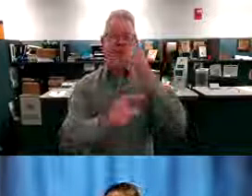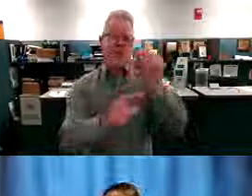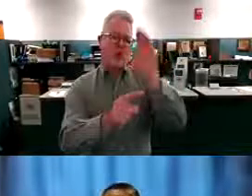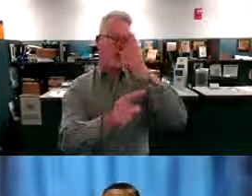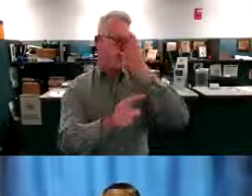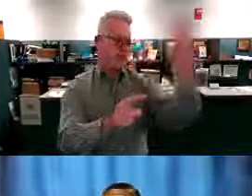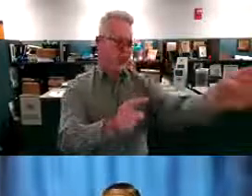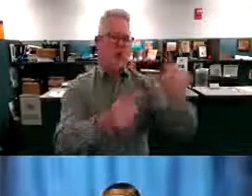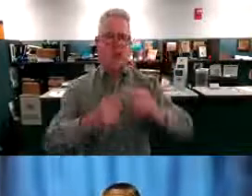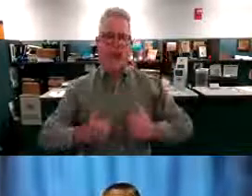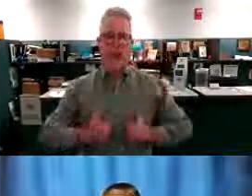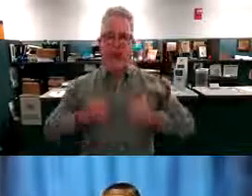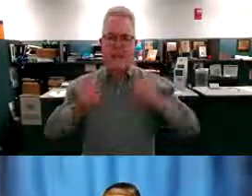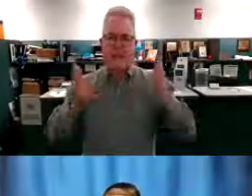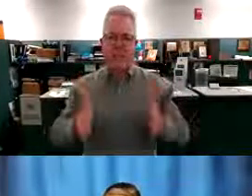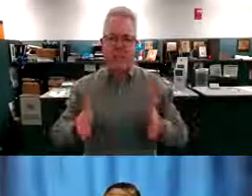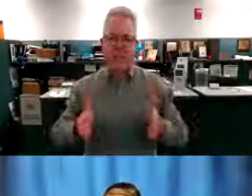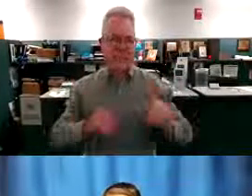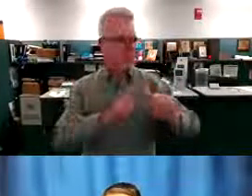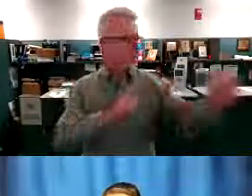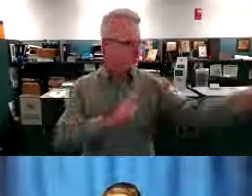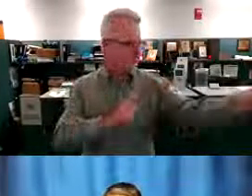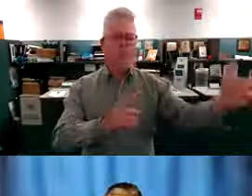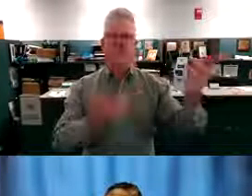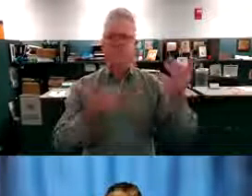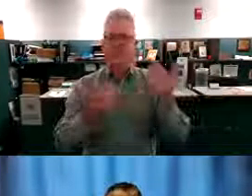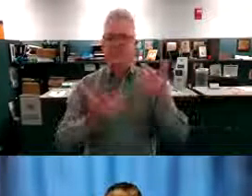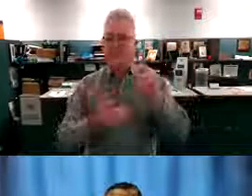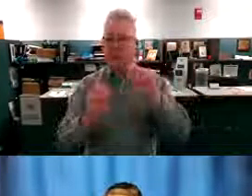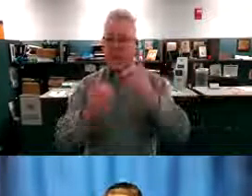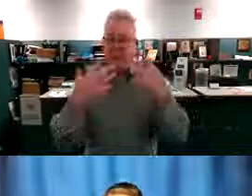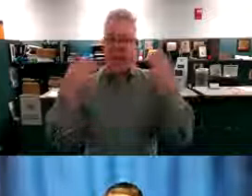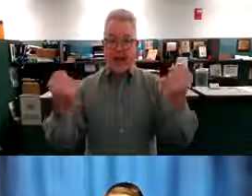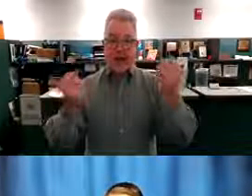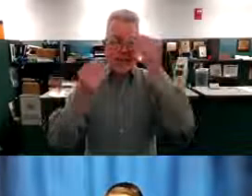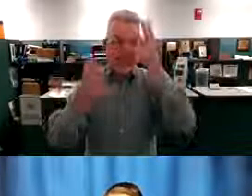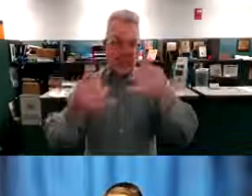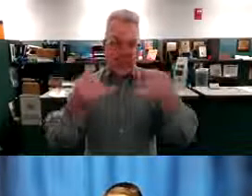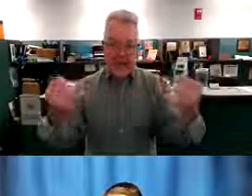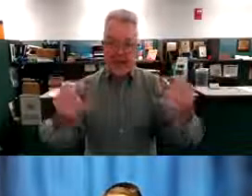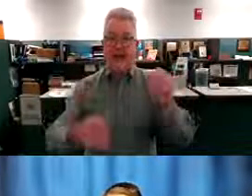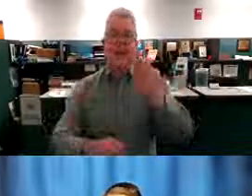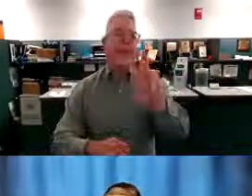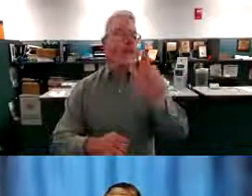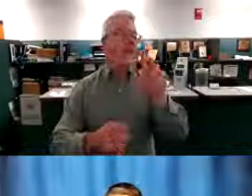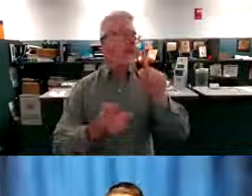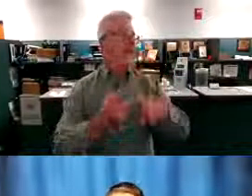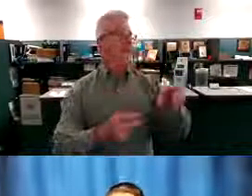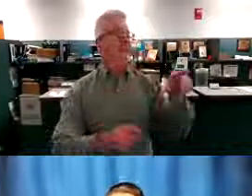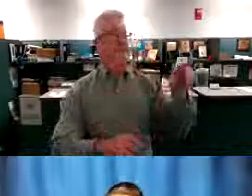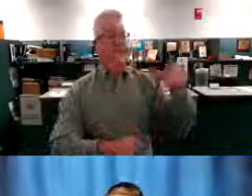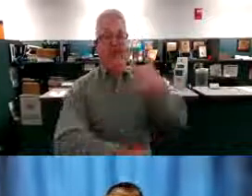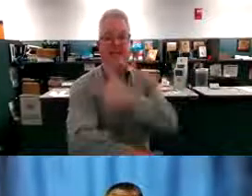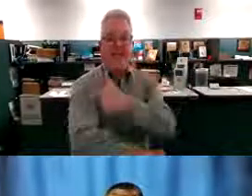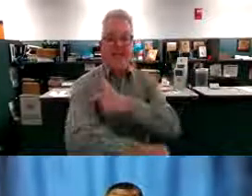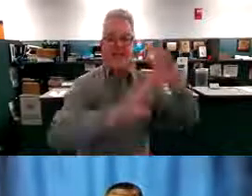3. And then that would be a direct to a live person. Maybe it'd be at the Department of Health, some of the